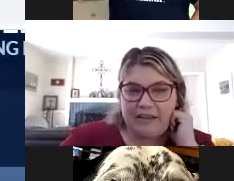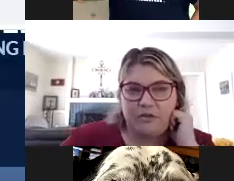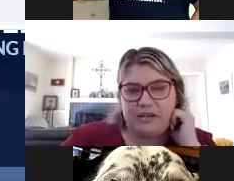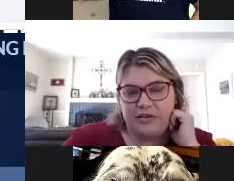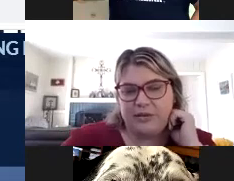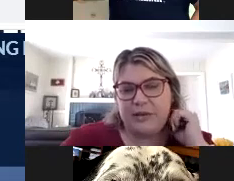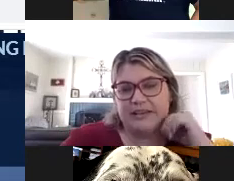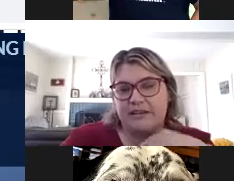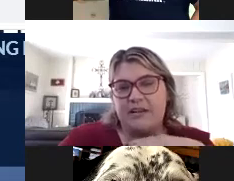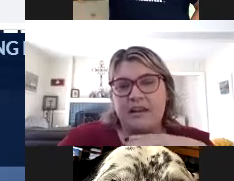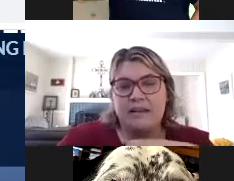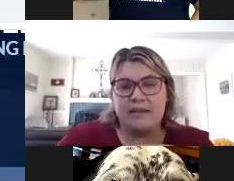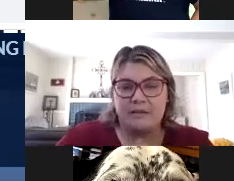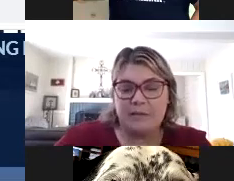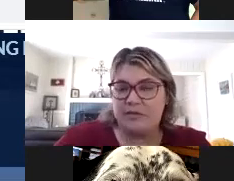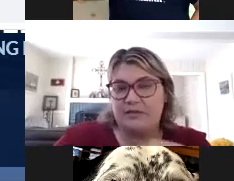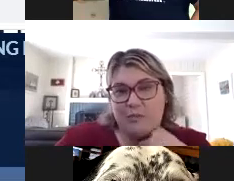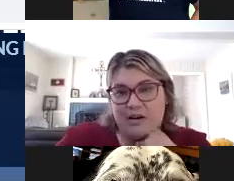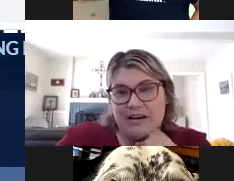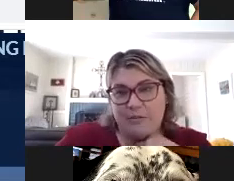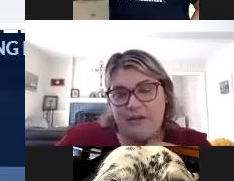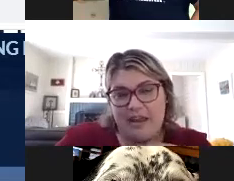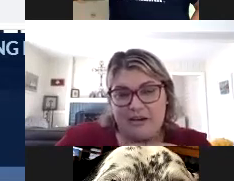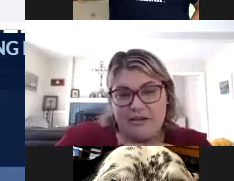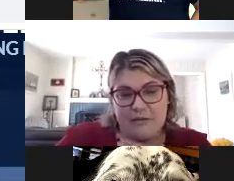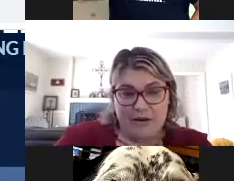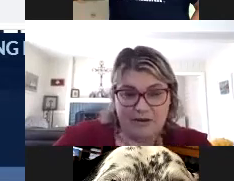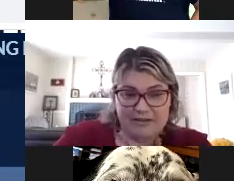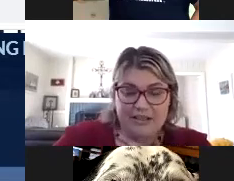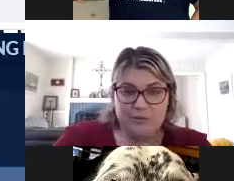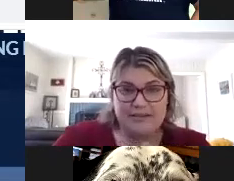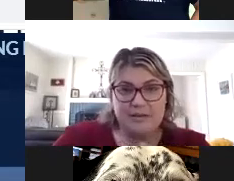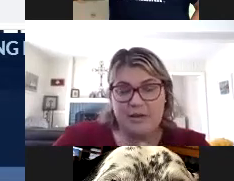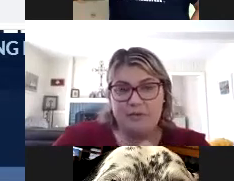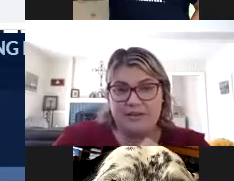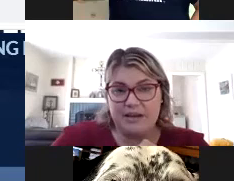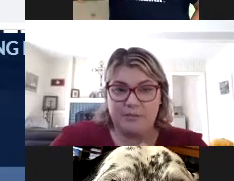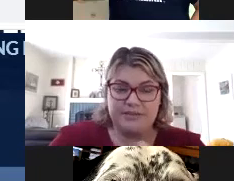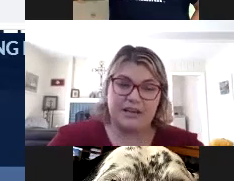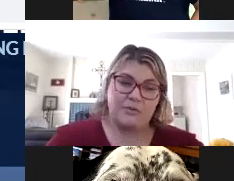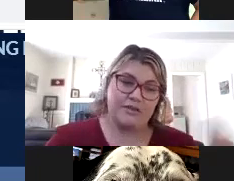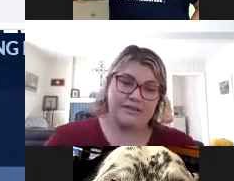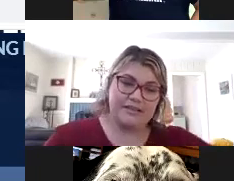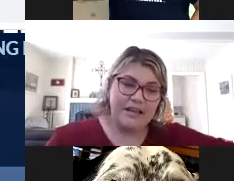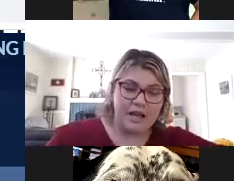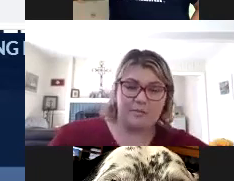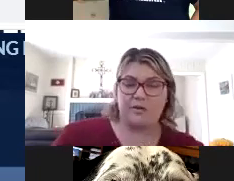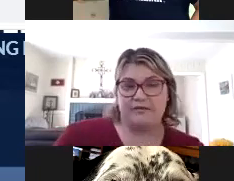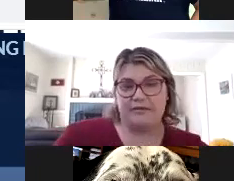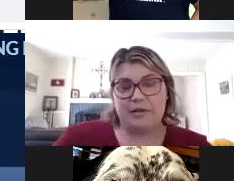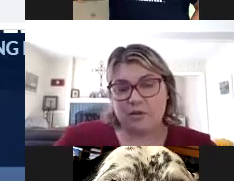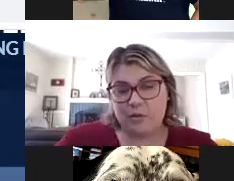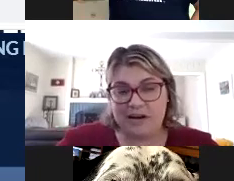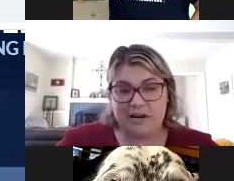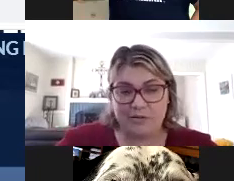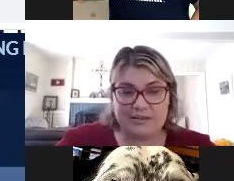their platform issues based on the members of their party and what they hear from their constituents and the people that they represent, whether it's a member of